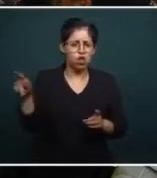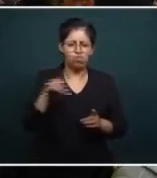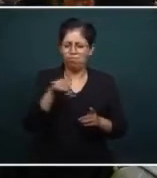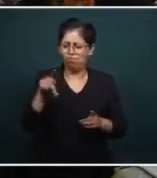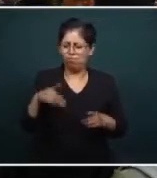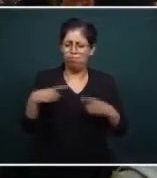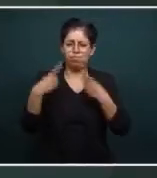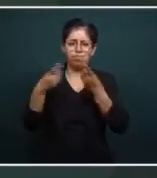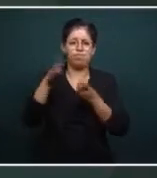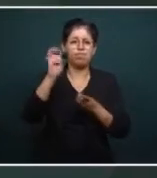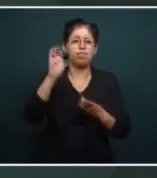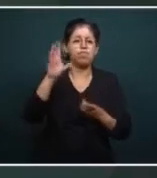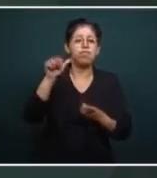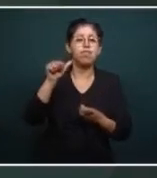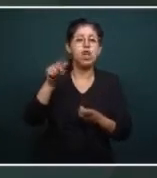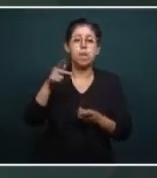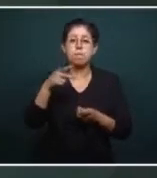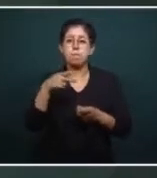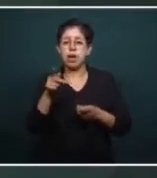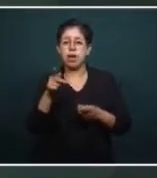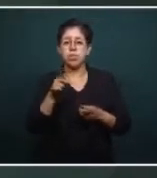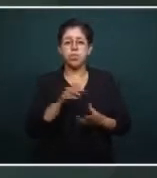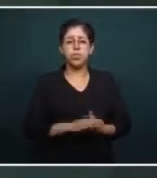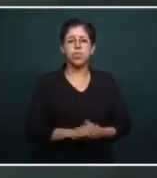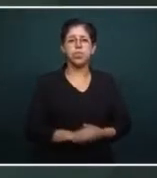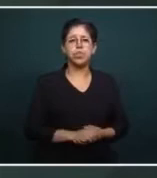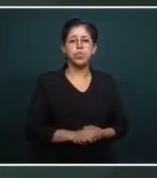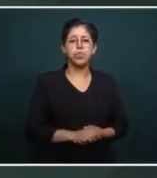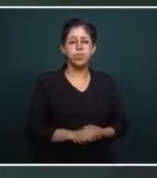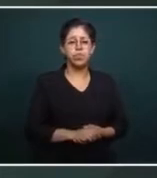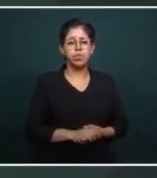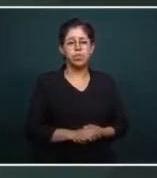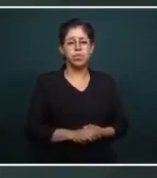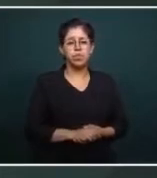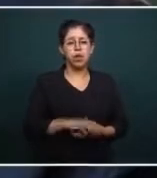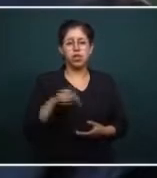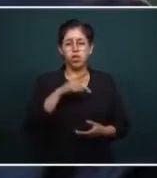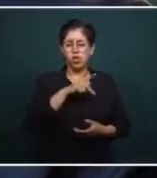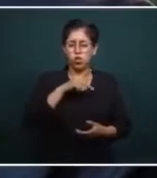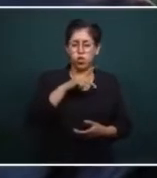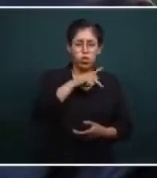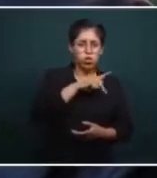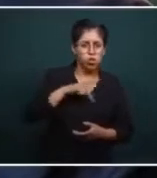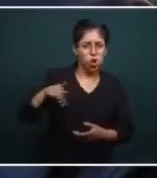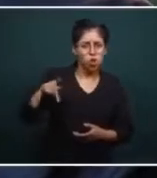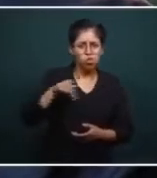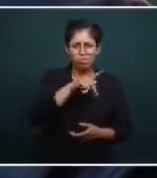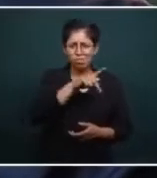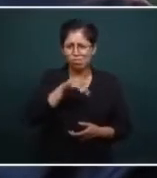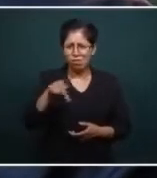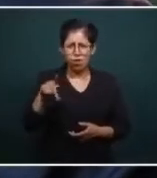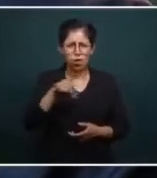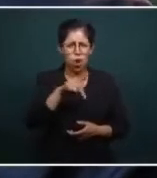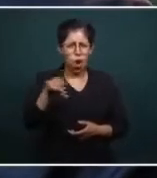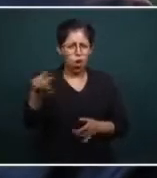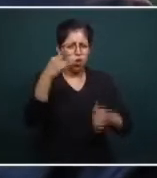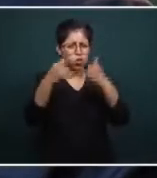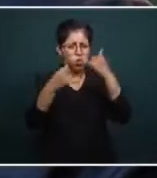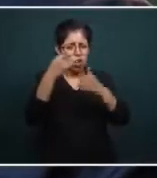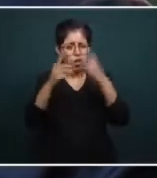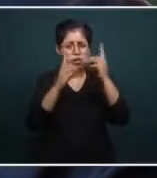support. All they have to do is actually Todos los que go. integran la delegación. All of them that are el involved in that. compromiso. That's my